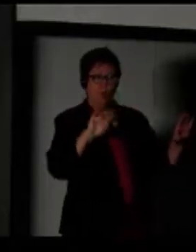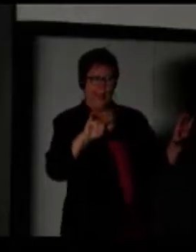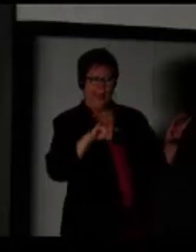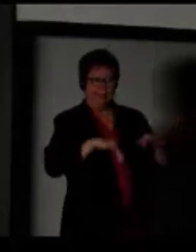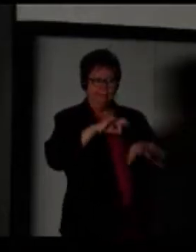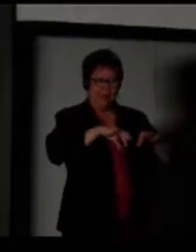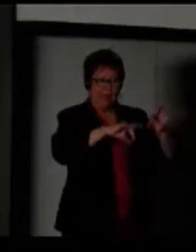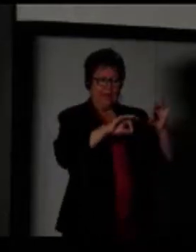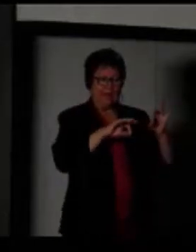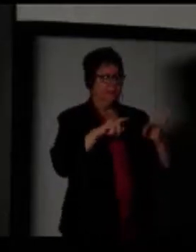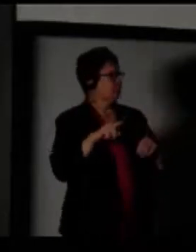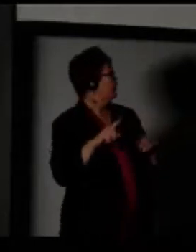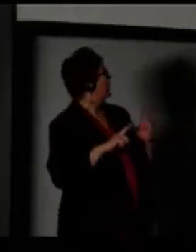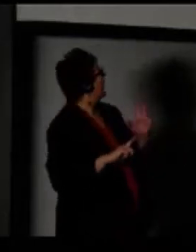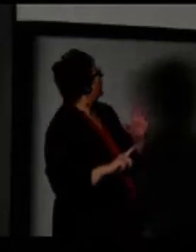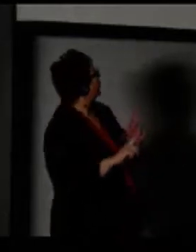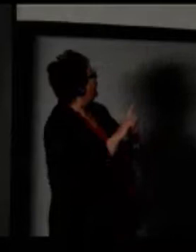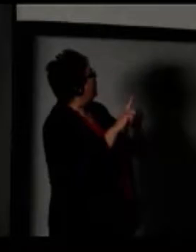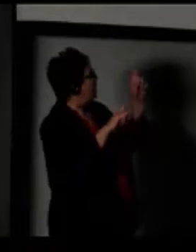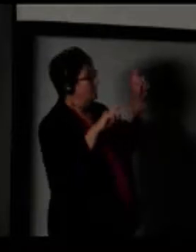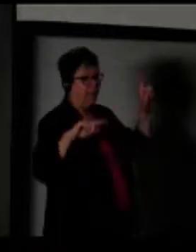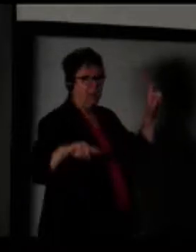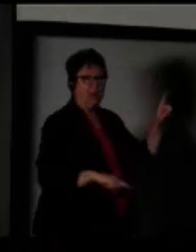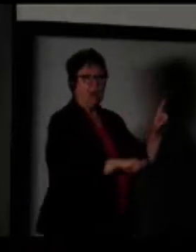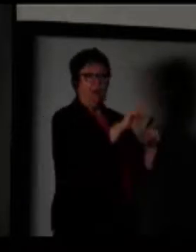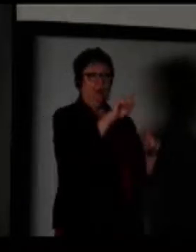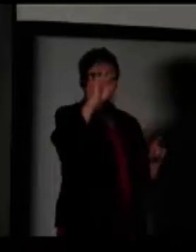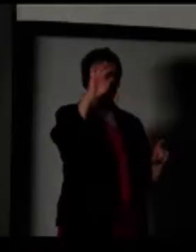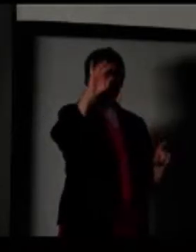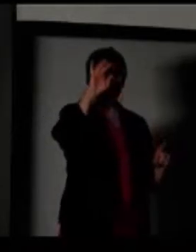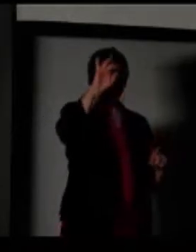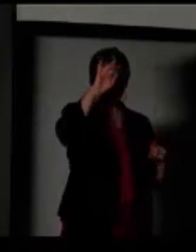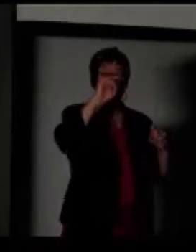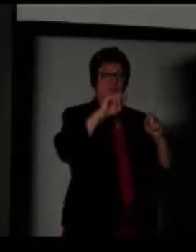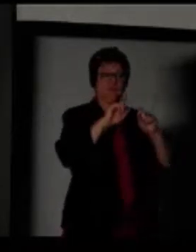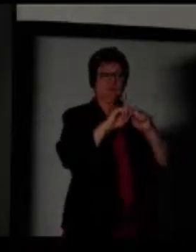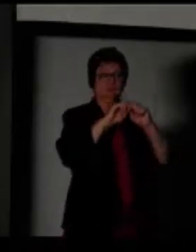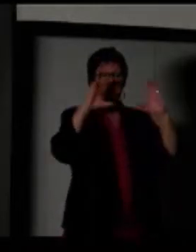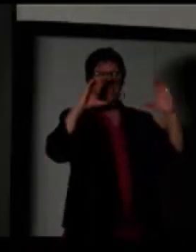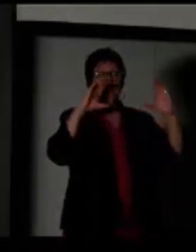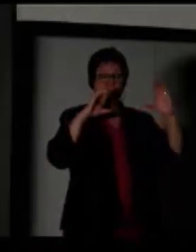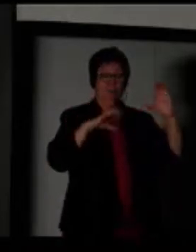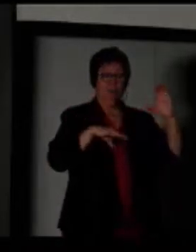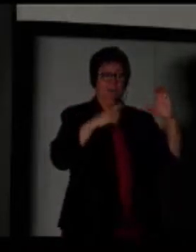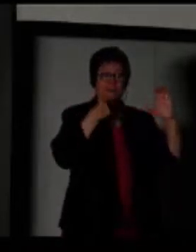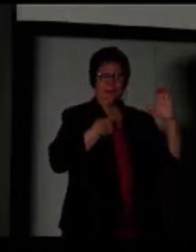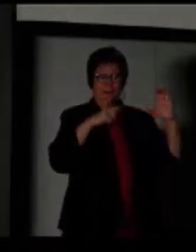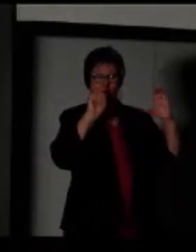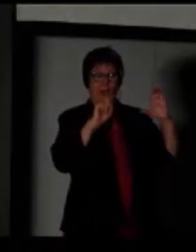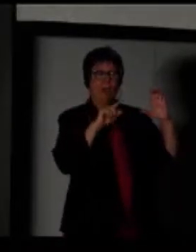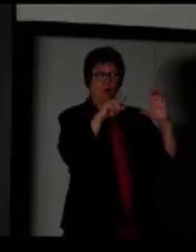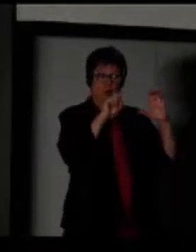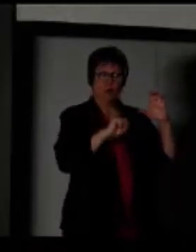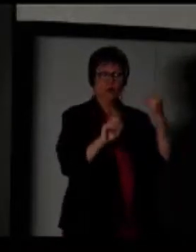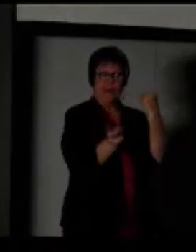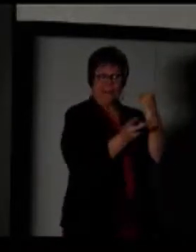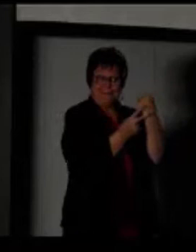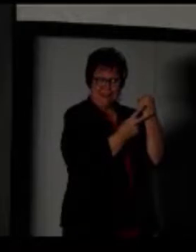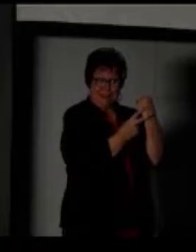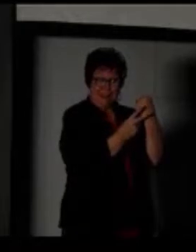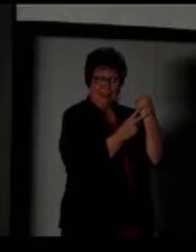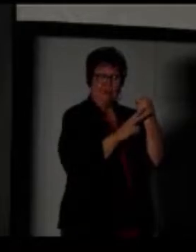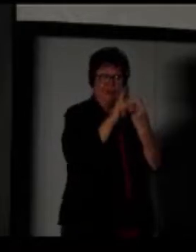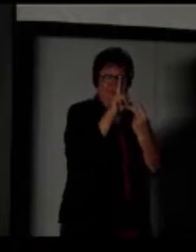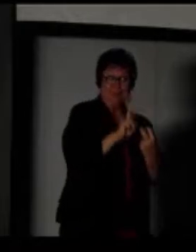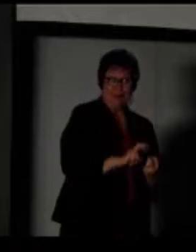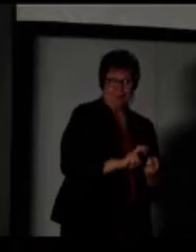up in the orbs that you see there. You can find where there are objects in our collection. You can save these, and then you can